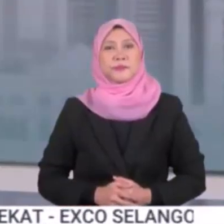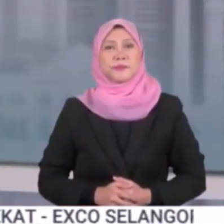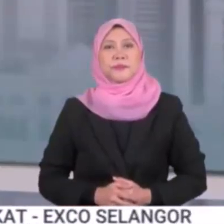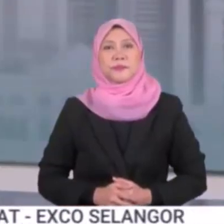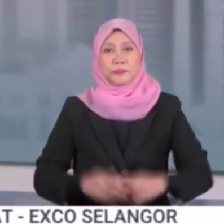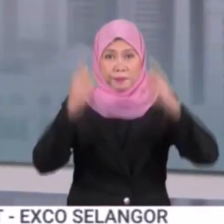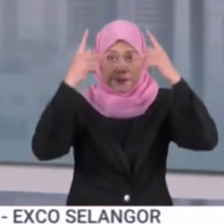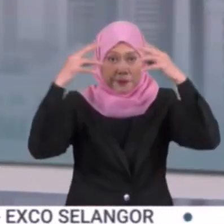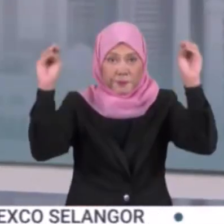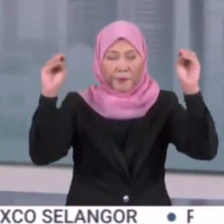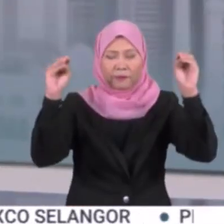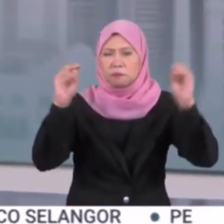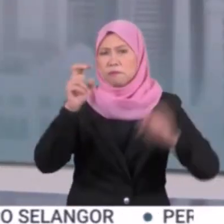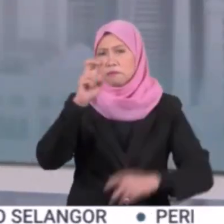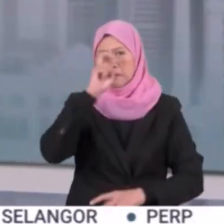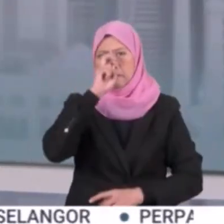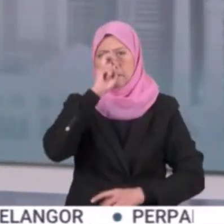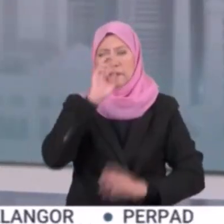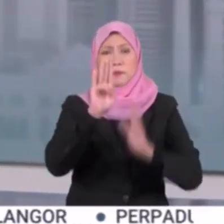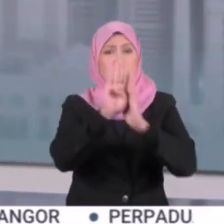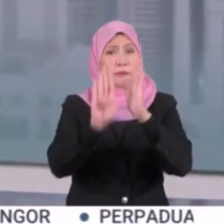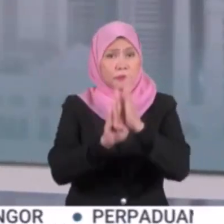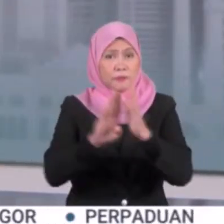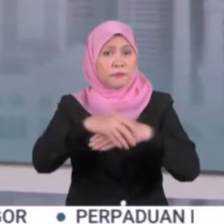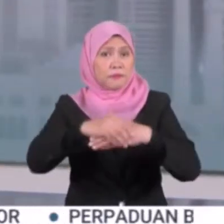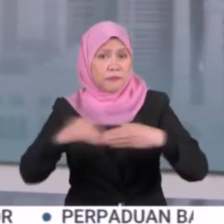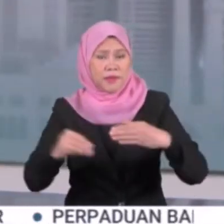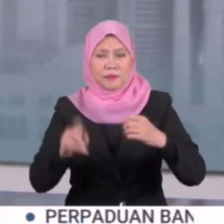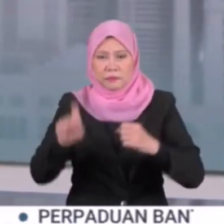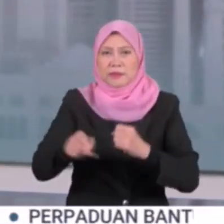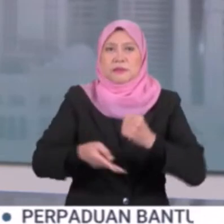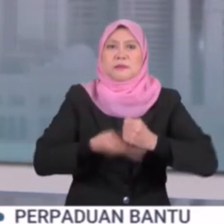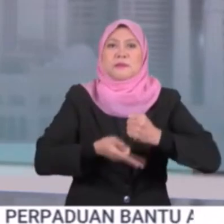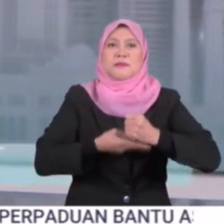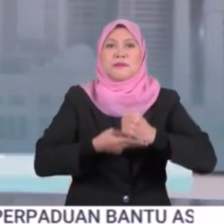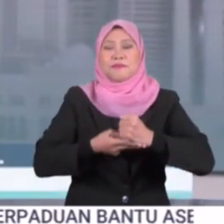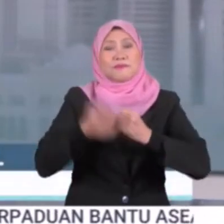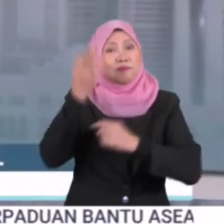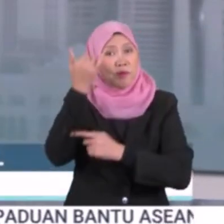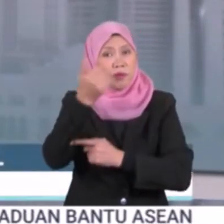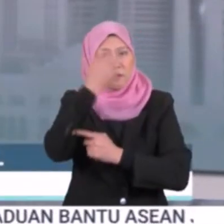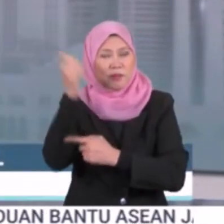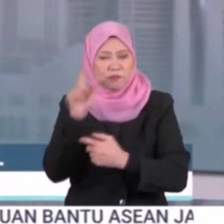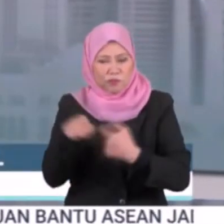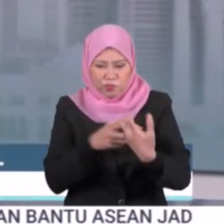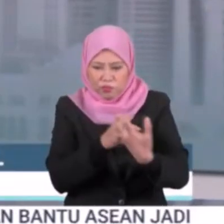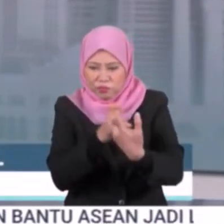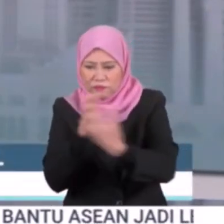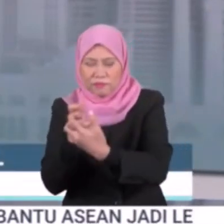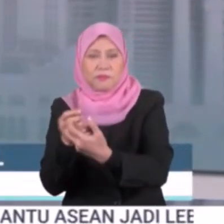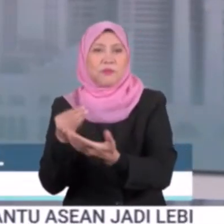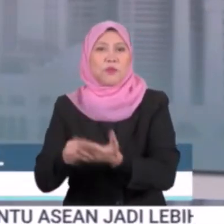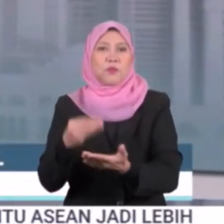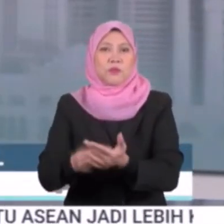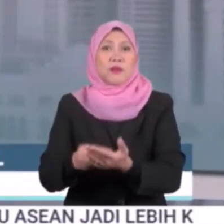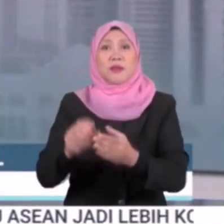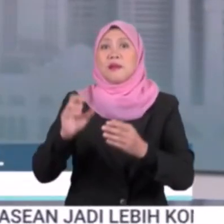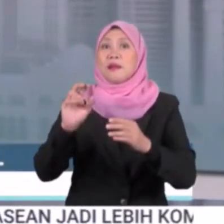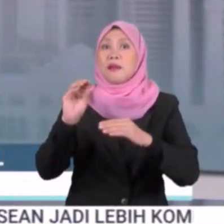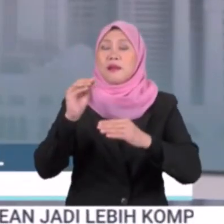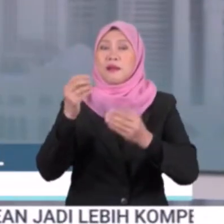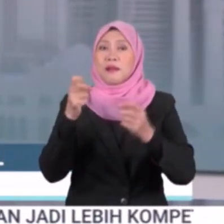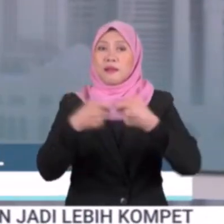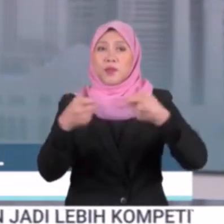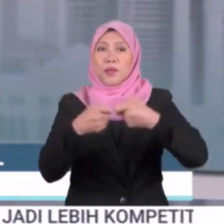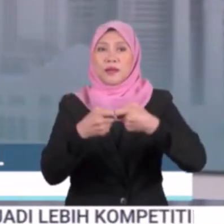Dalam pada itu, Perdana Menteri turut menegaskan berbilion ringgit dijimatkan susulan langkah penyesuaian tarif elektrik dan